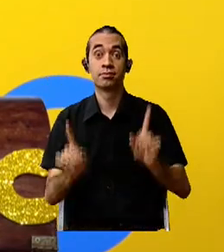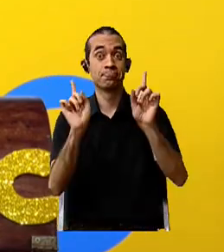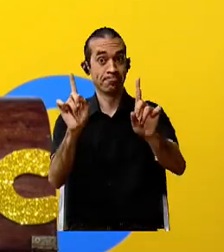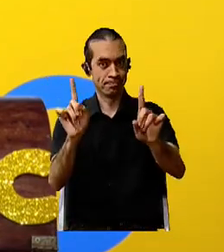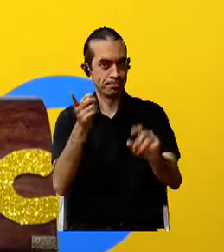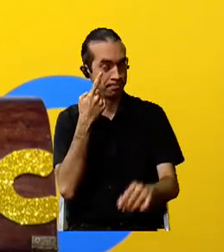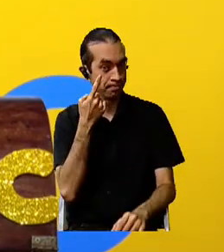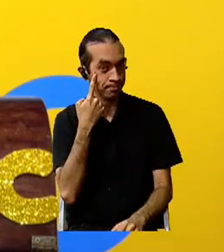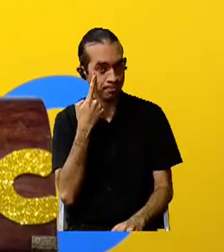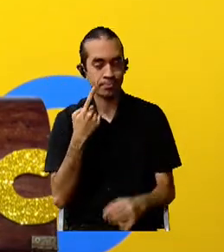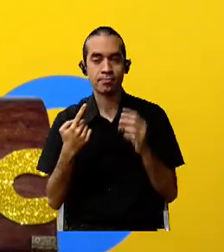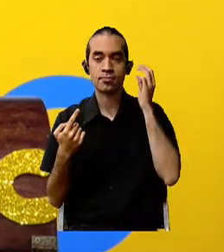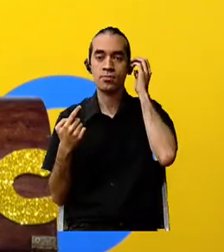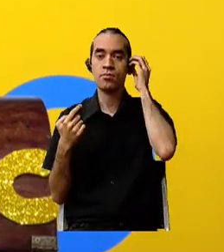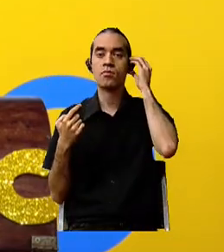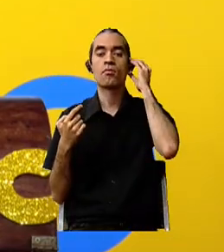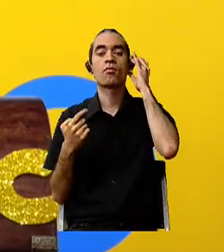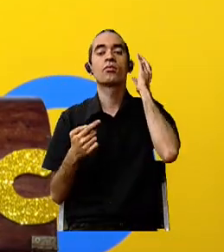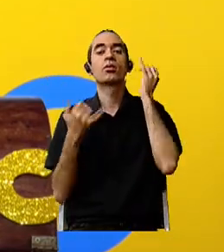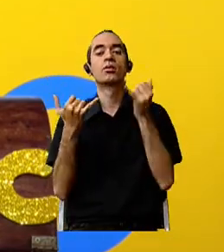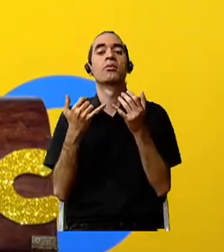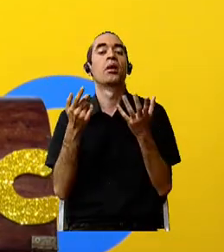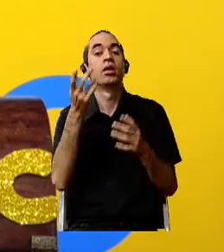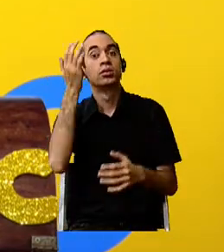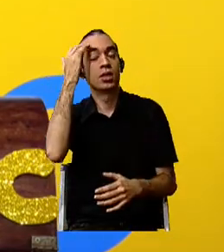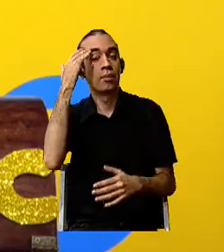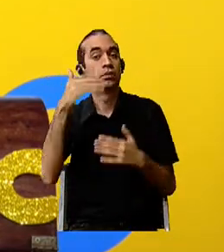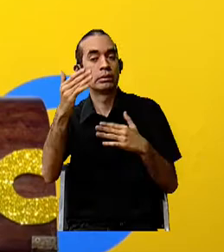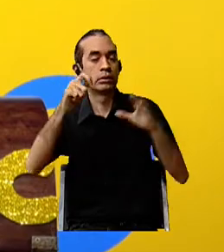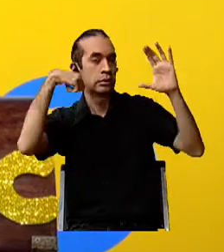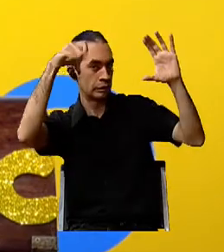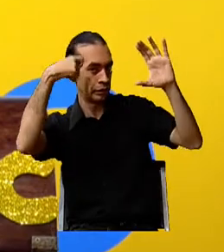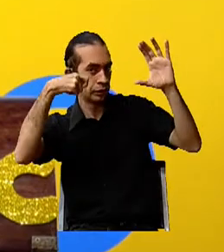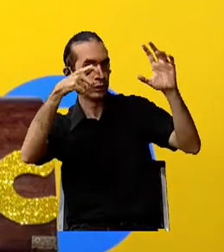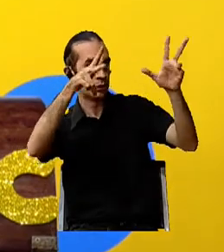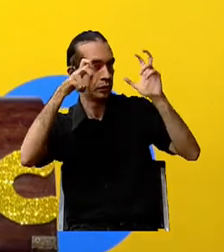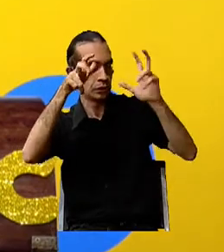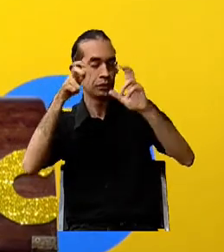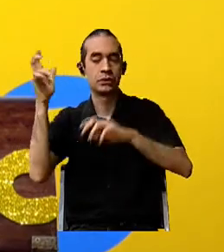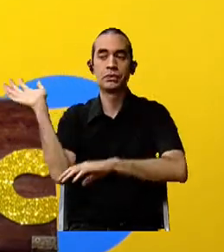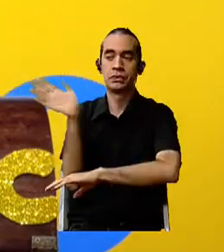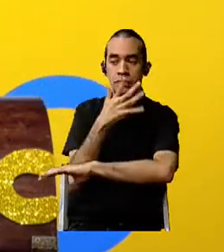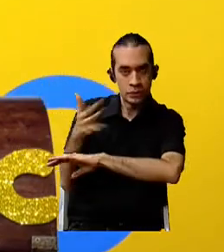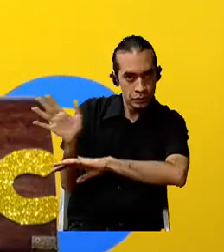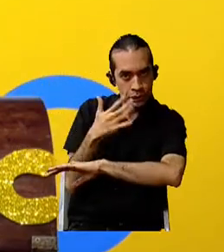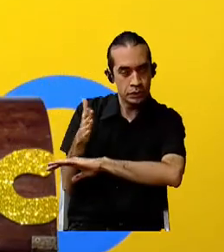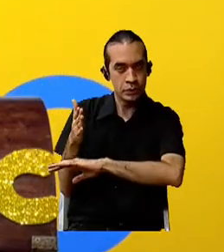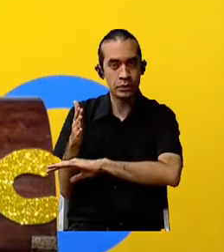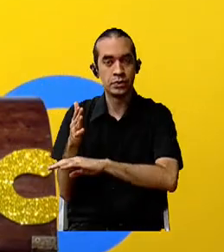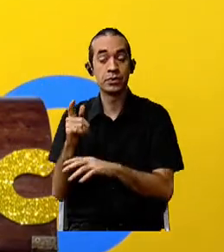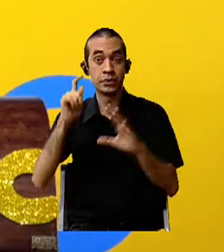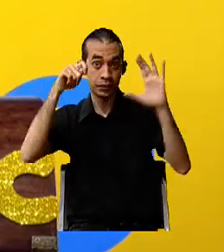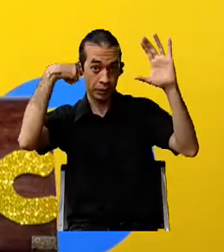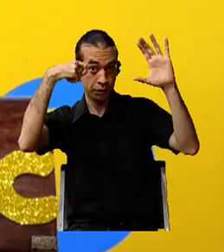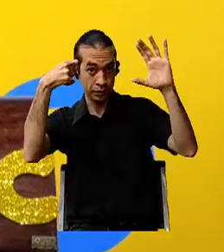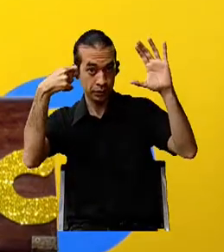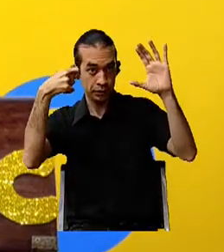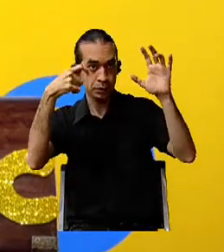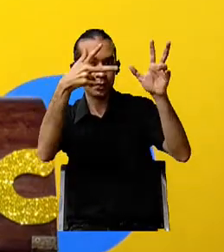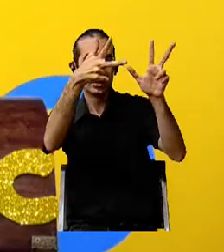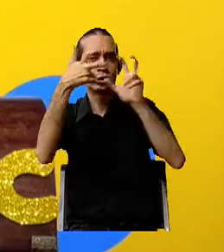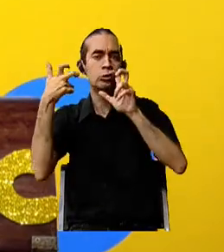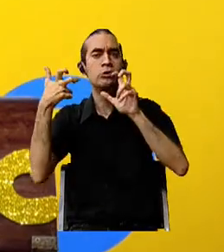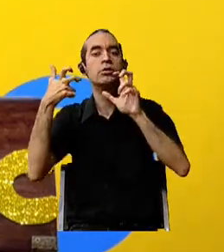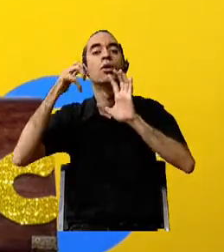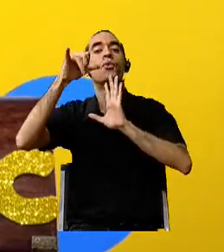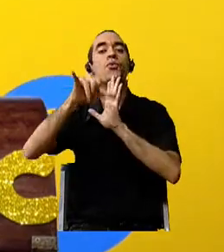start, we are going to watch videos and we are going to listen to songs. Those videos are from